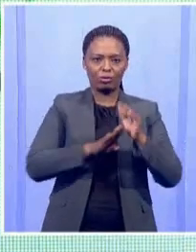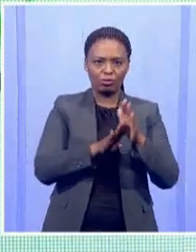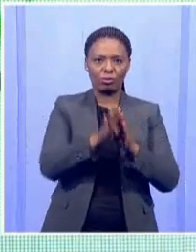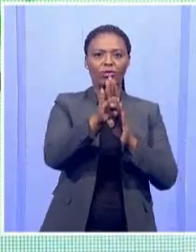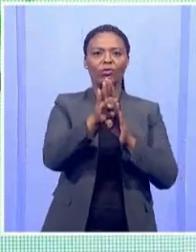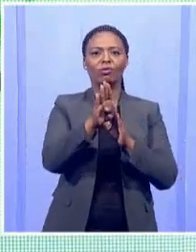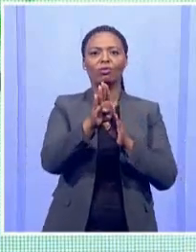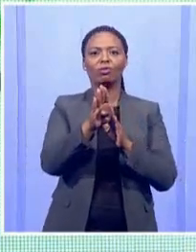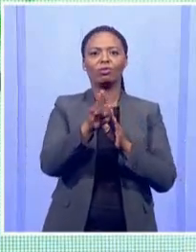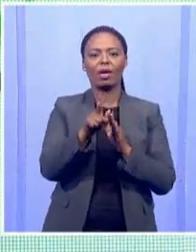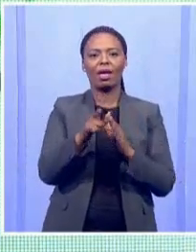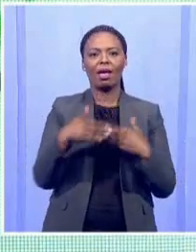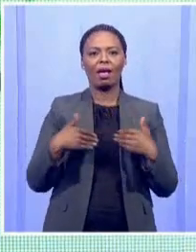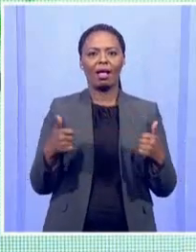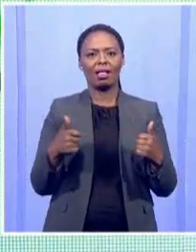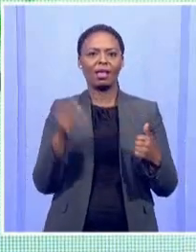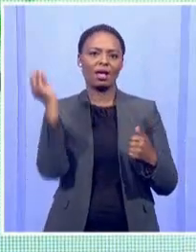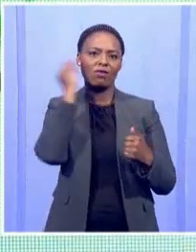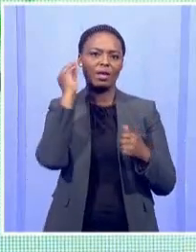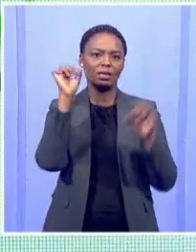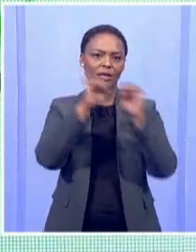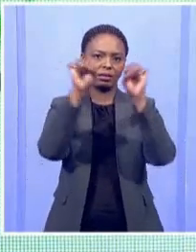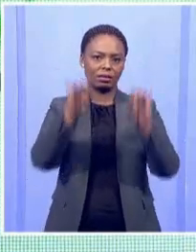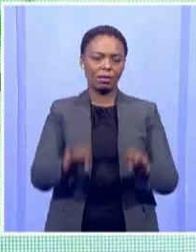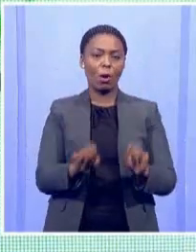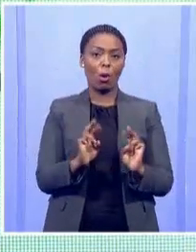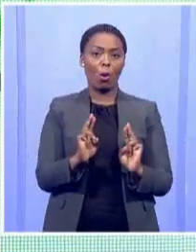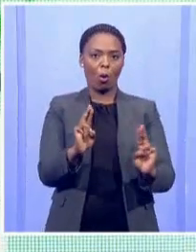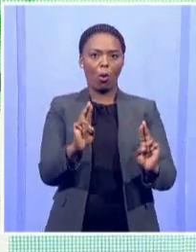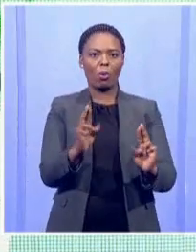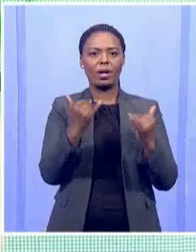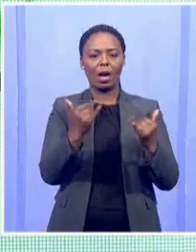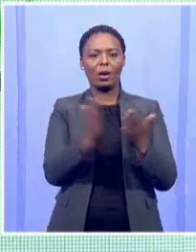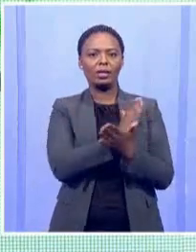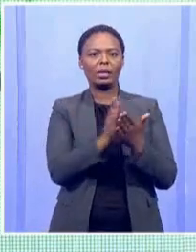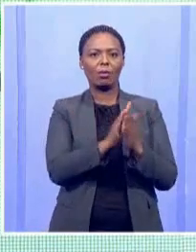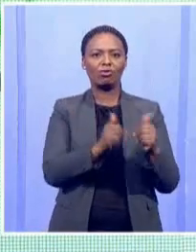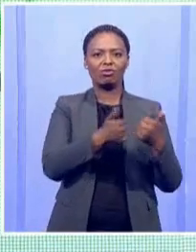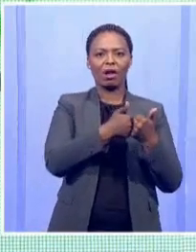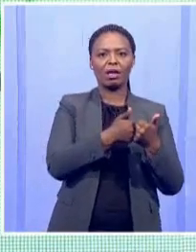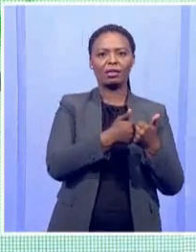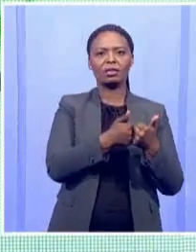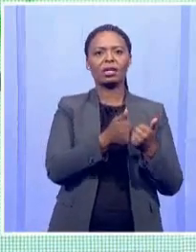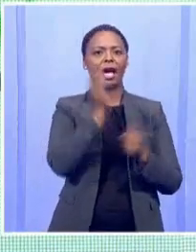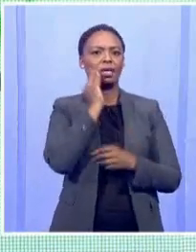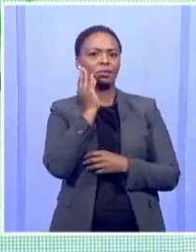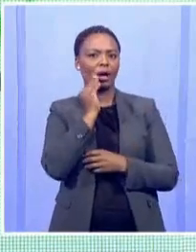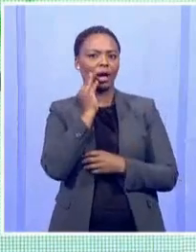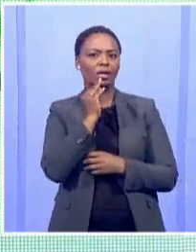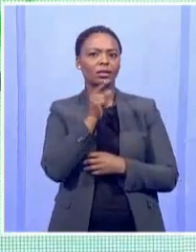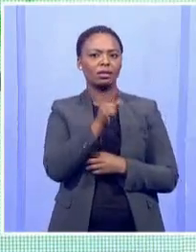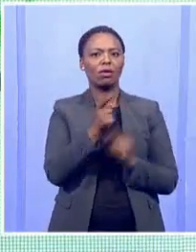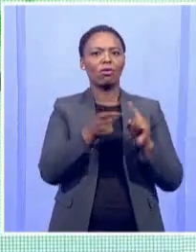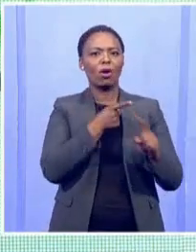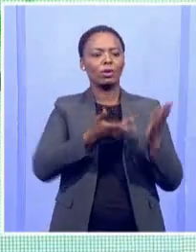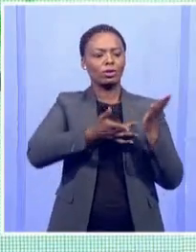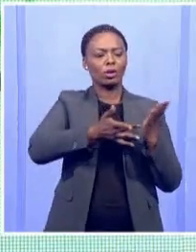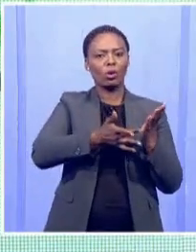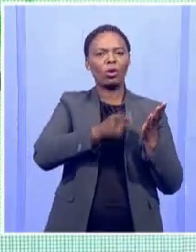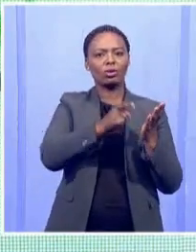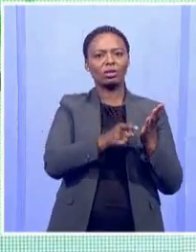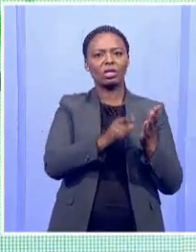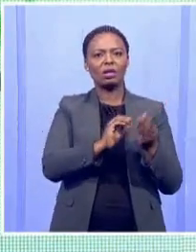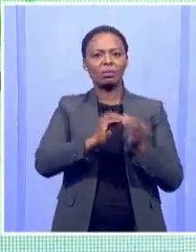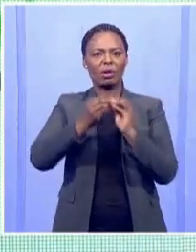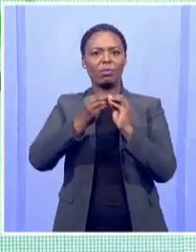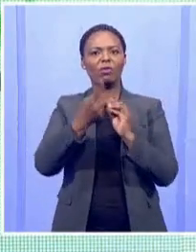and hopefully some of the gains from COVID, such as the digital platform which we created